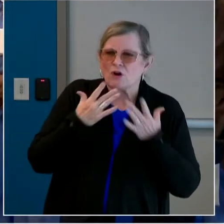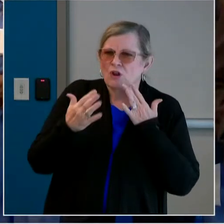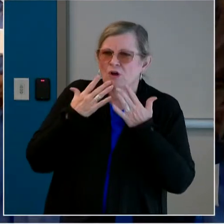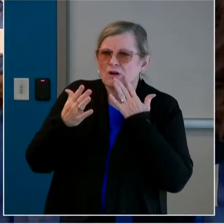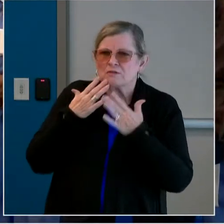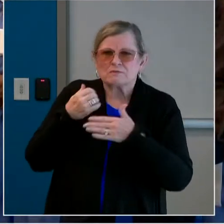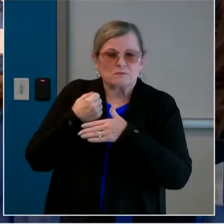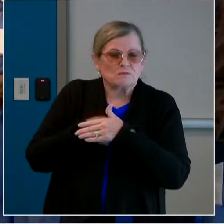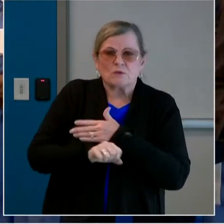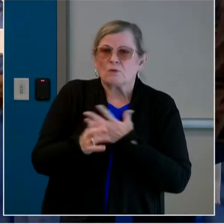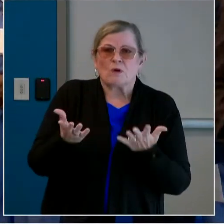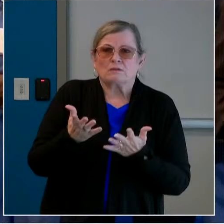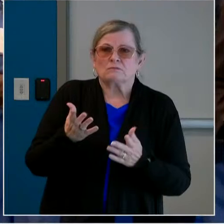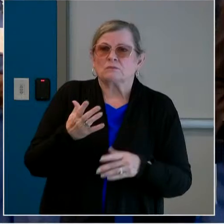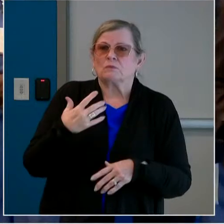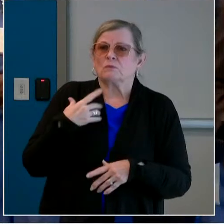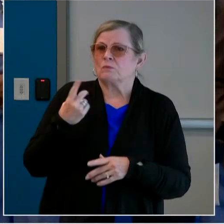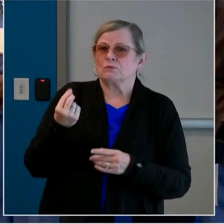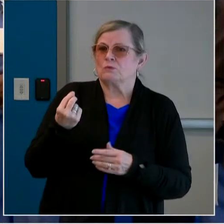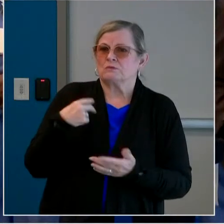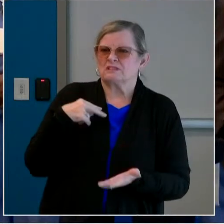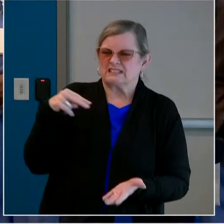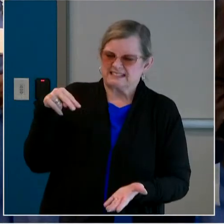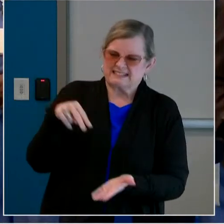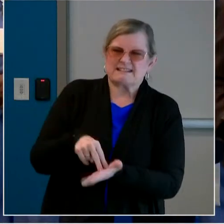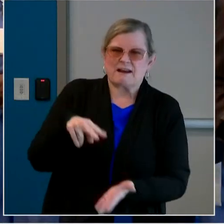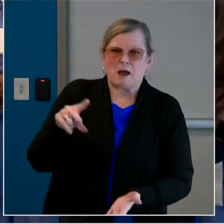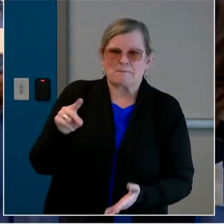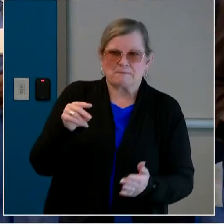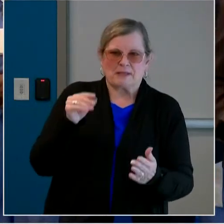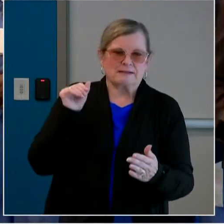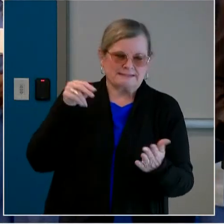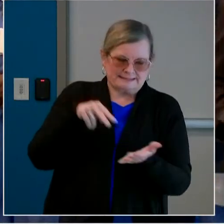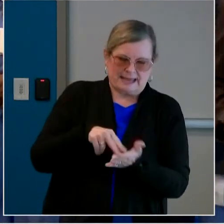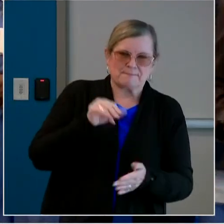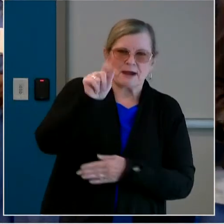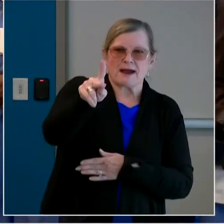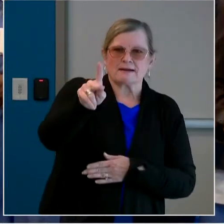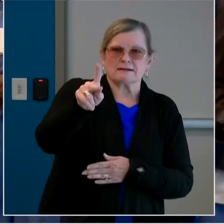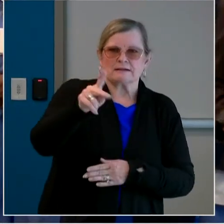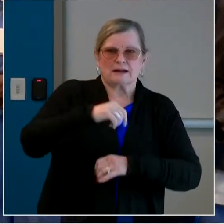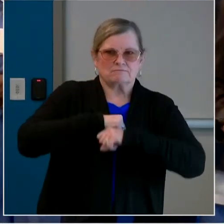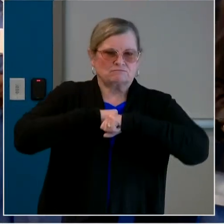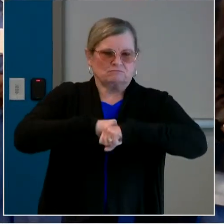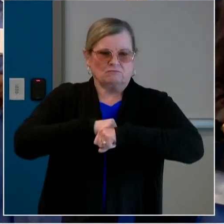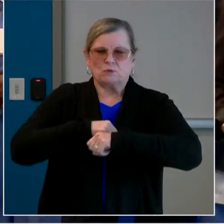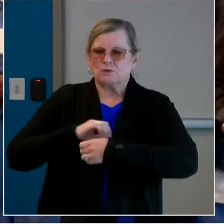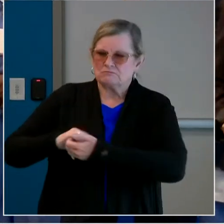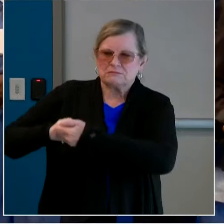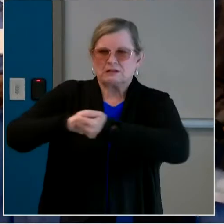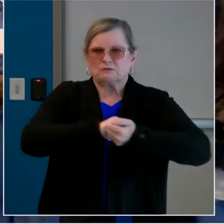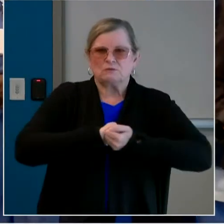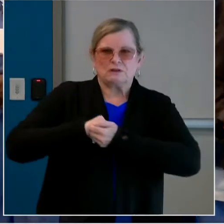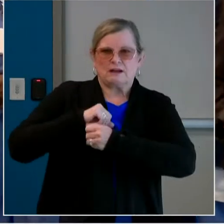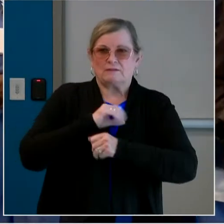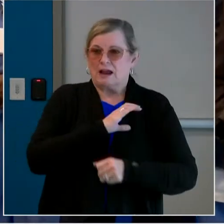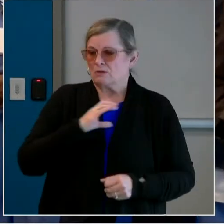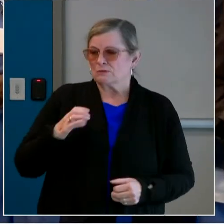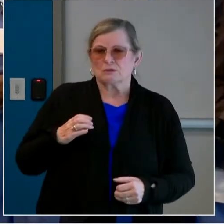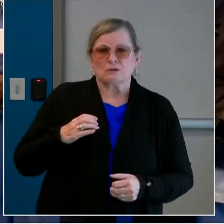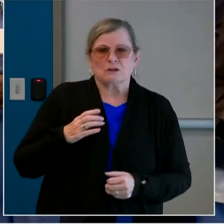do? Stand up, fight back. And today we stand up together as the District of Columbia, council members, Madam